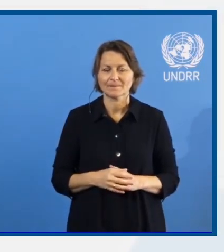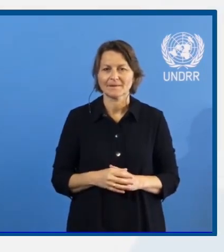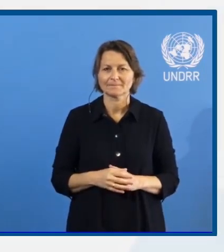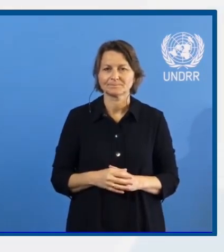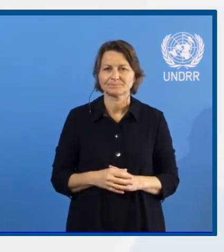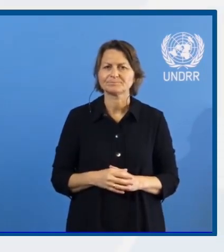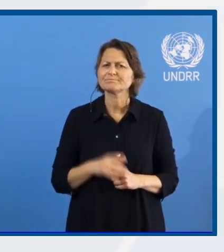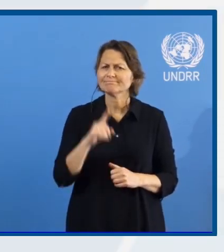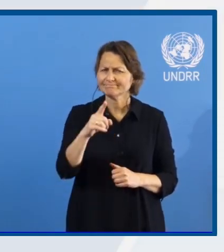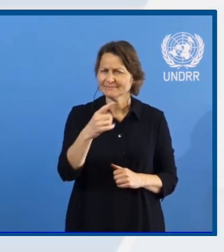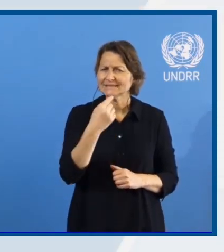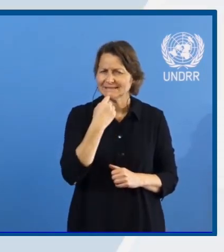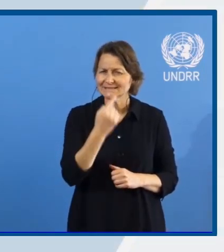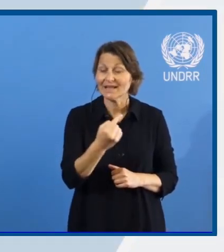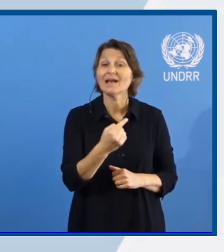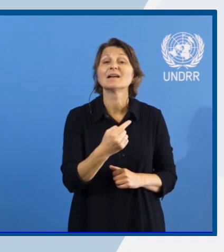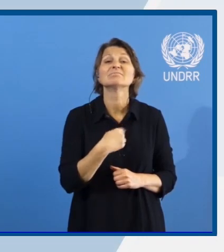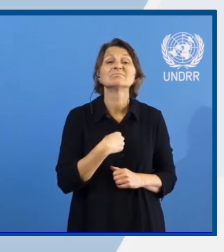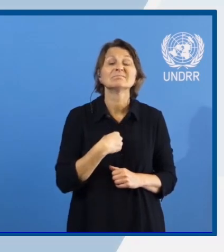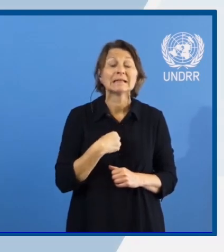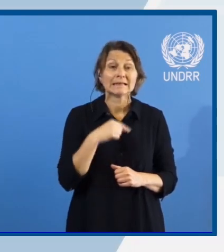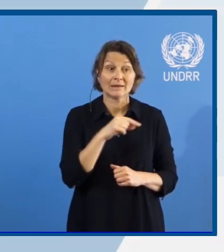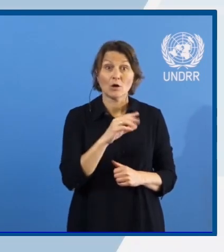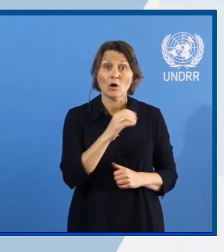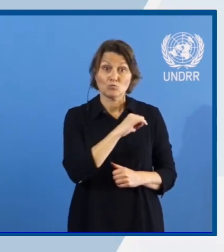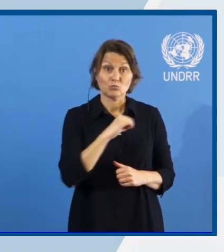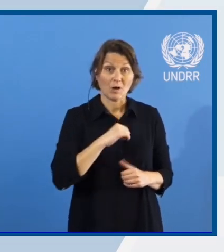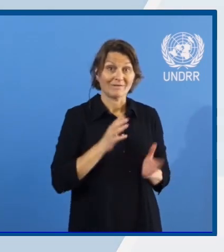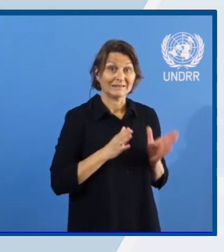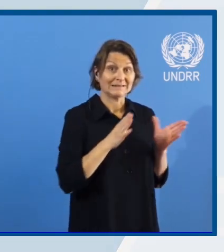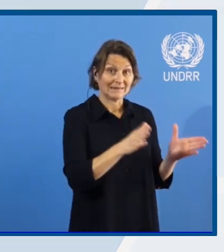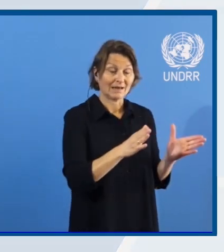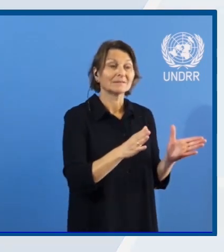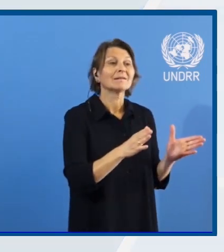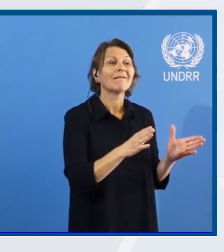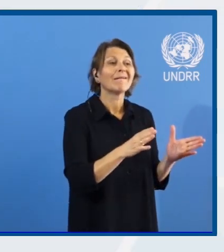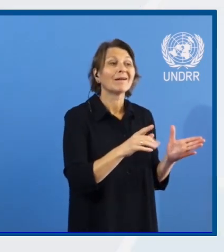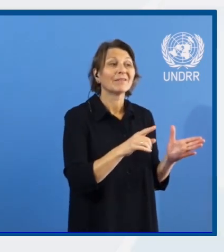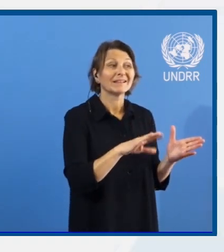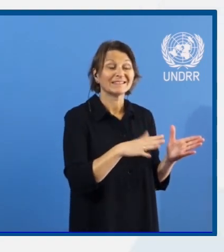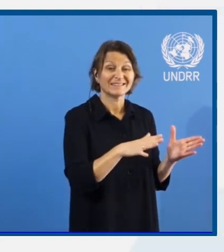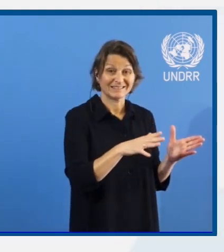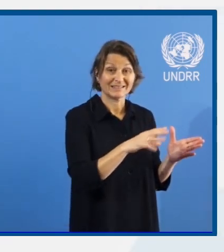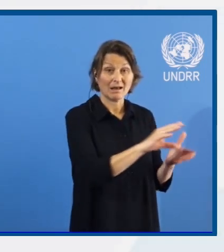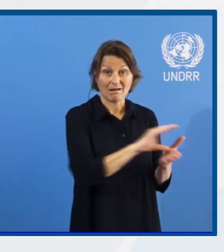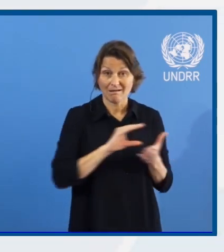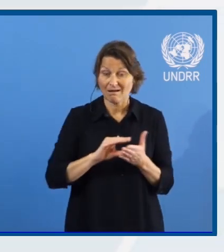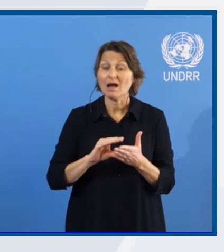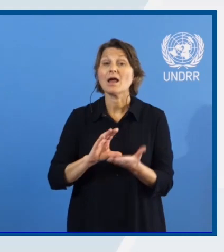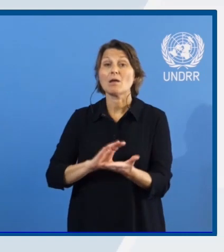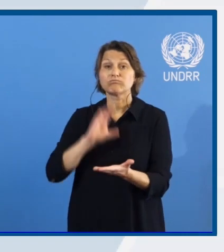it's low return, high risk. So maybe the private sector financing is going to be a bit of a longer, more difficult